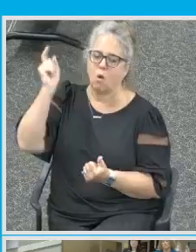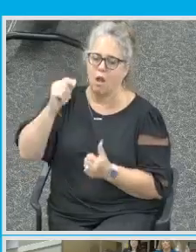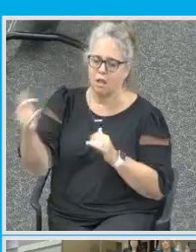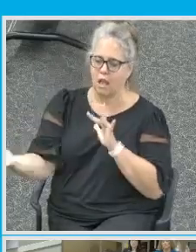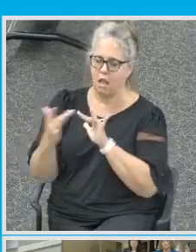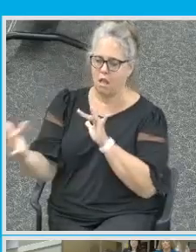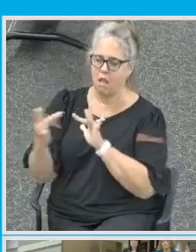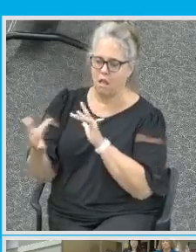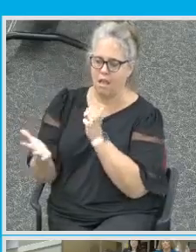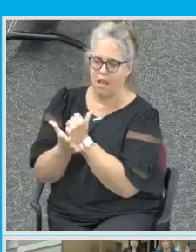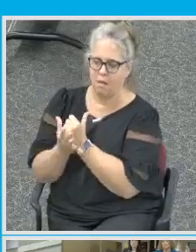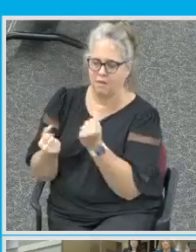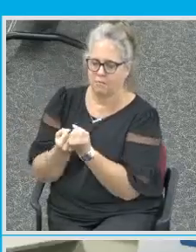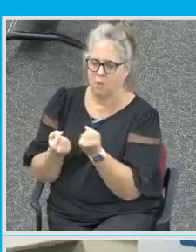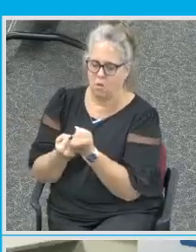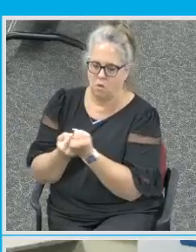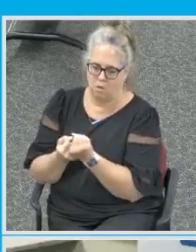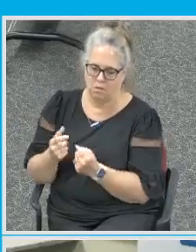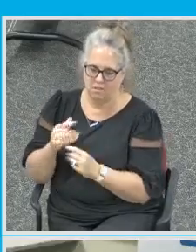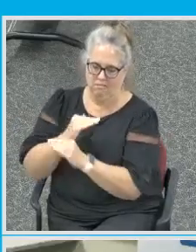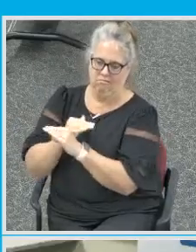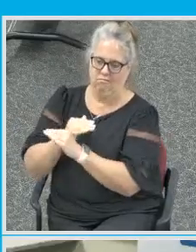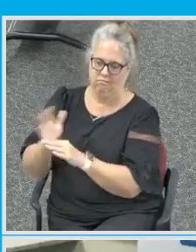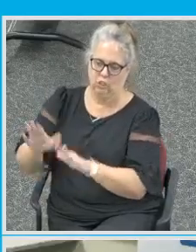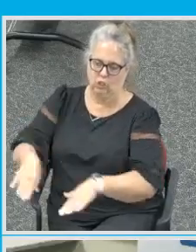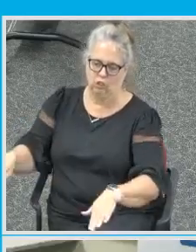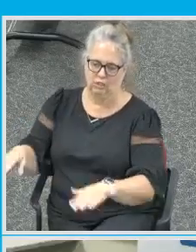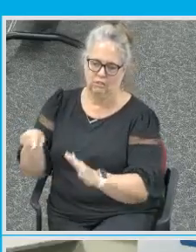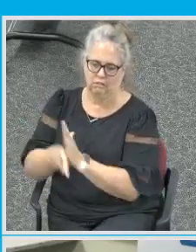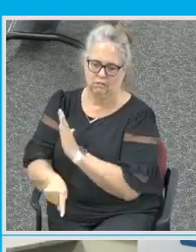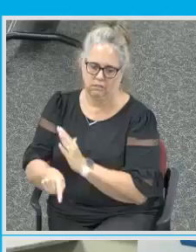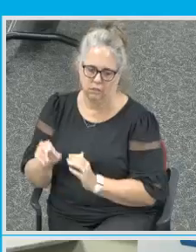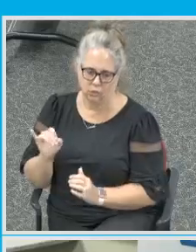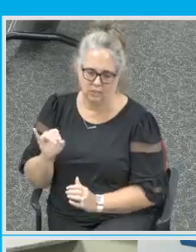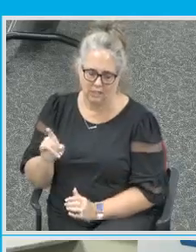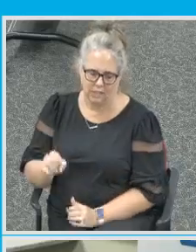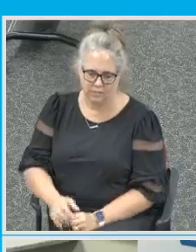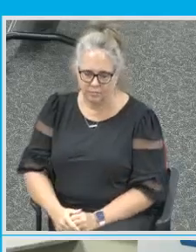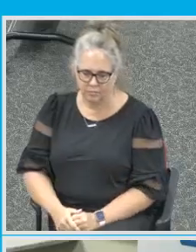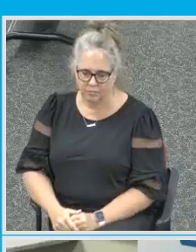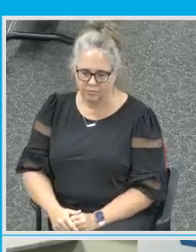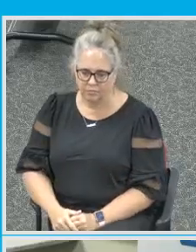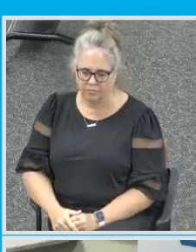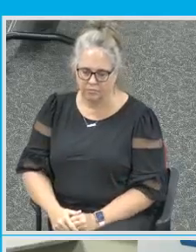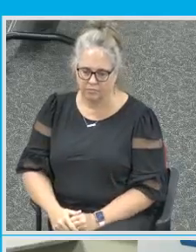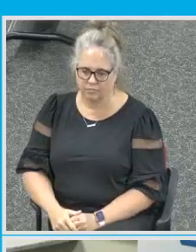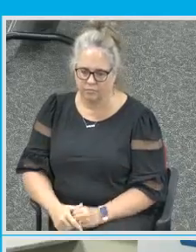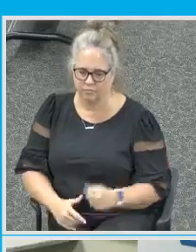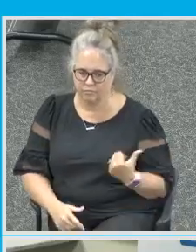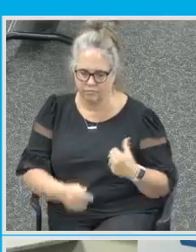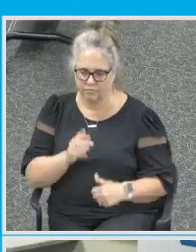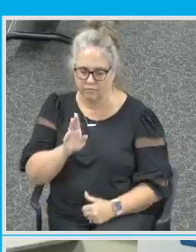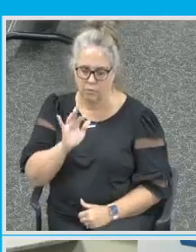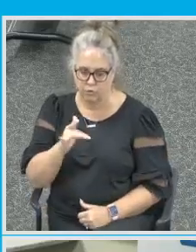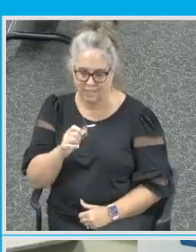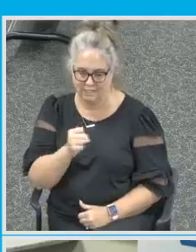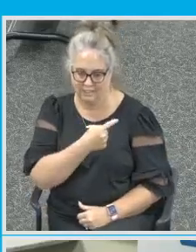General Jack Briggs also is the executive director of Springs Rescue Mission,